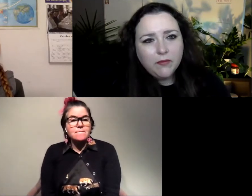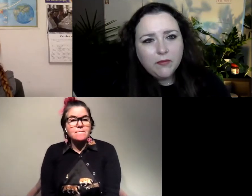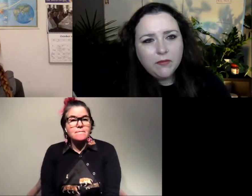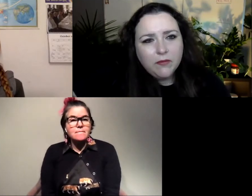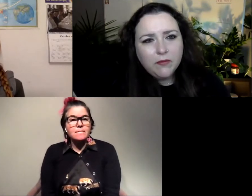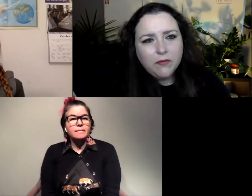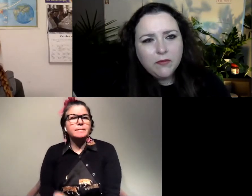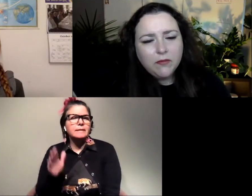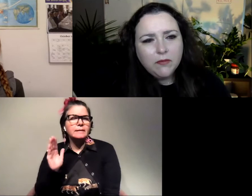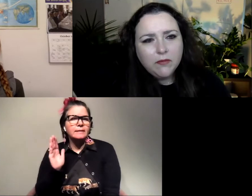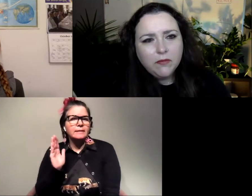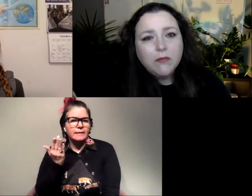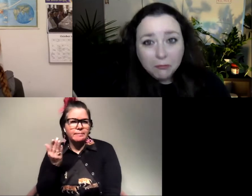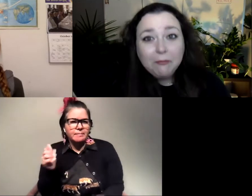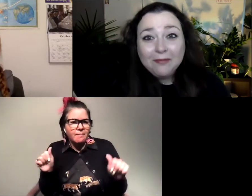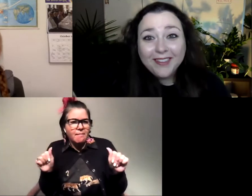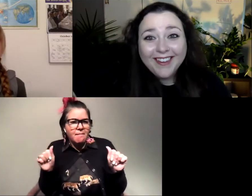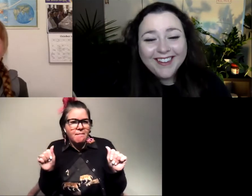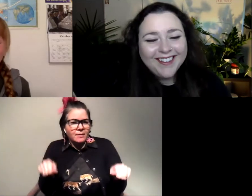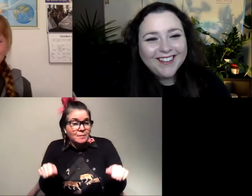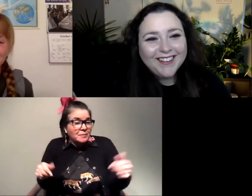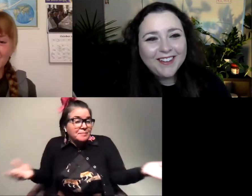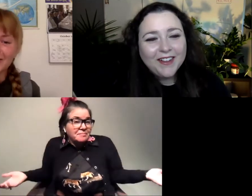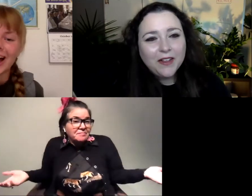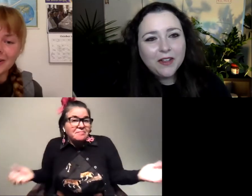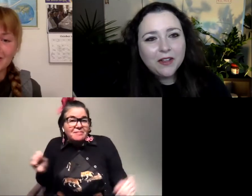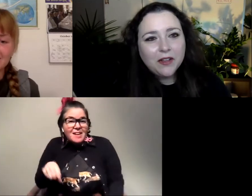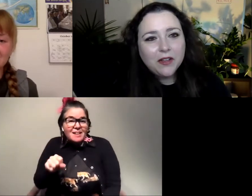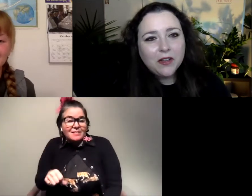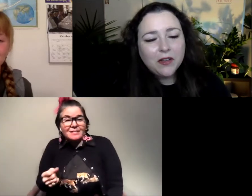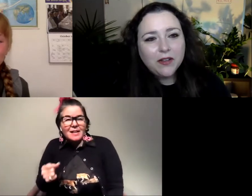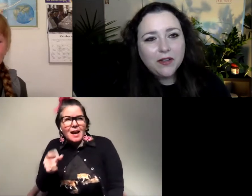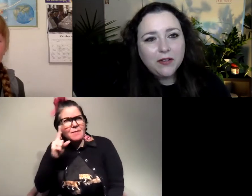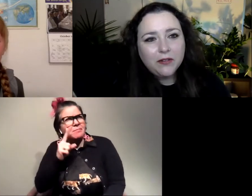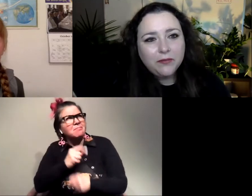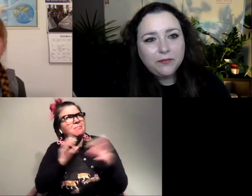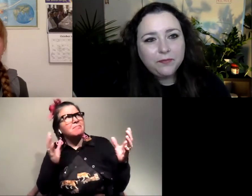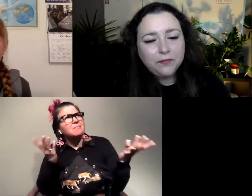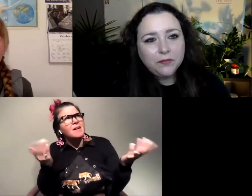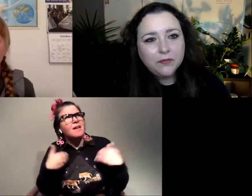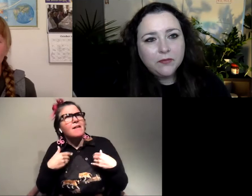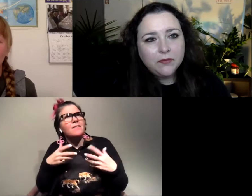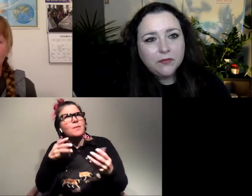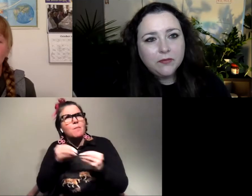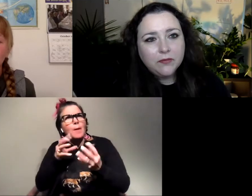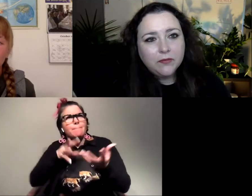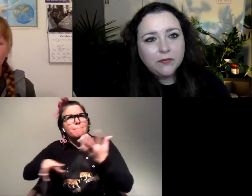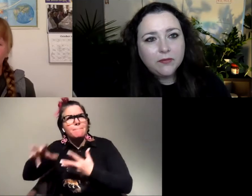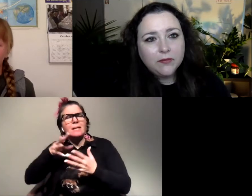It seems possible. Yeah, it seems, I would imagine that there's quite a bit of mixing driven